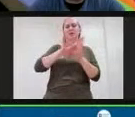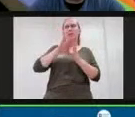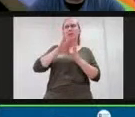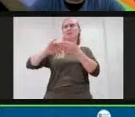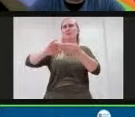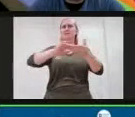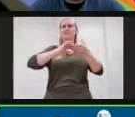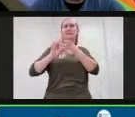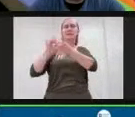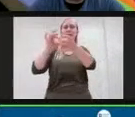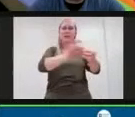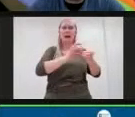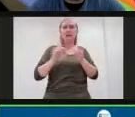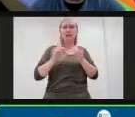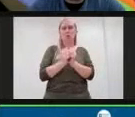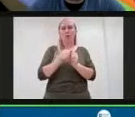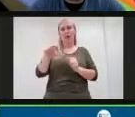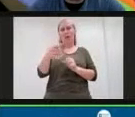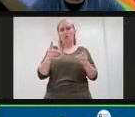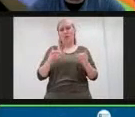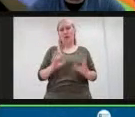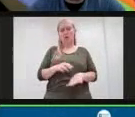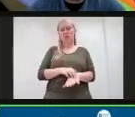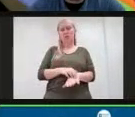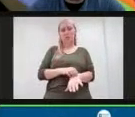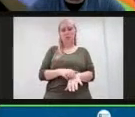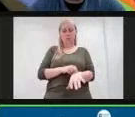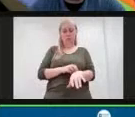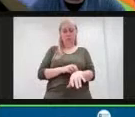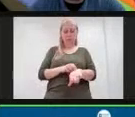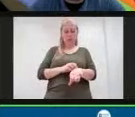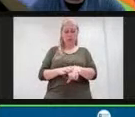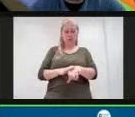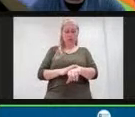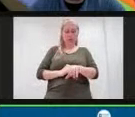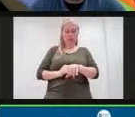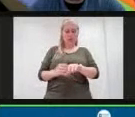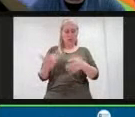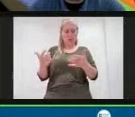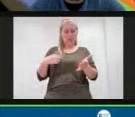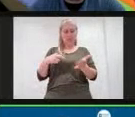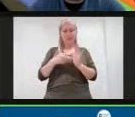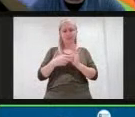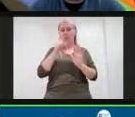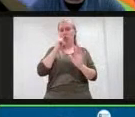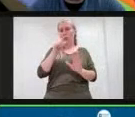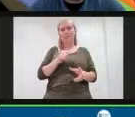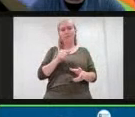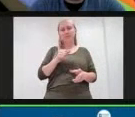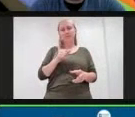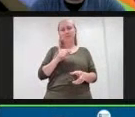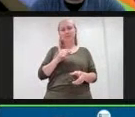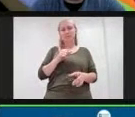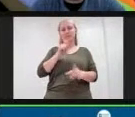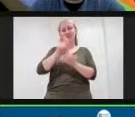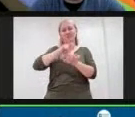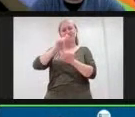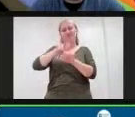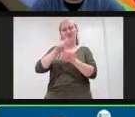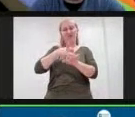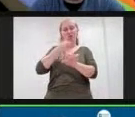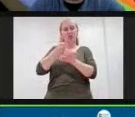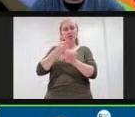connections with your fellow directors. So, I mean, don't be too hard on yourselves on this